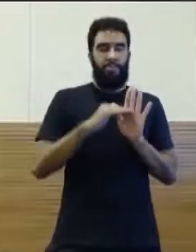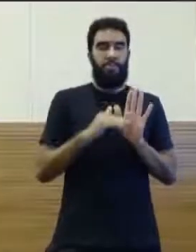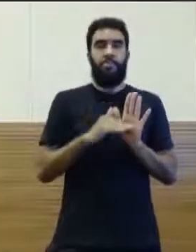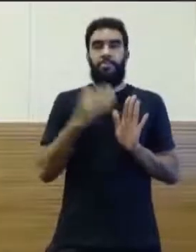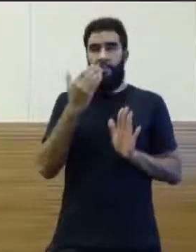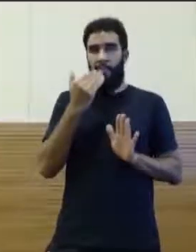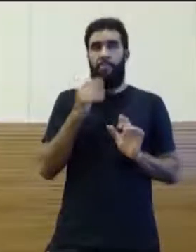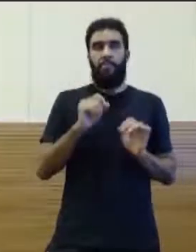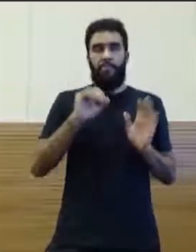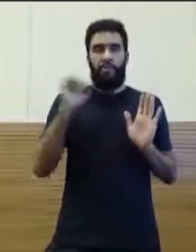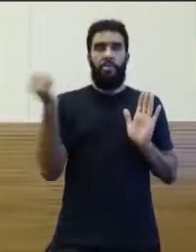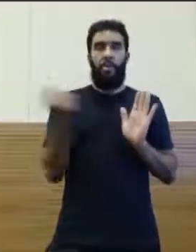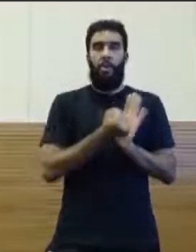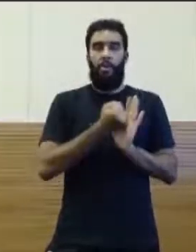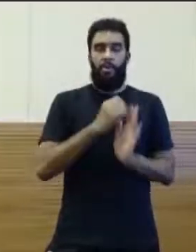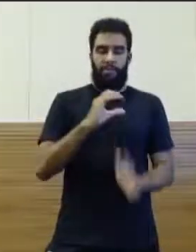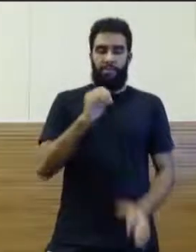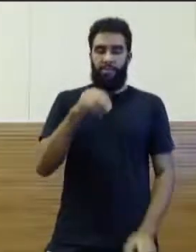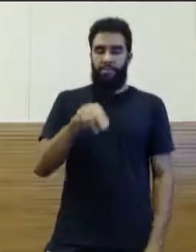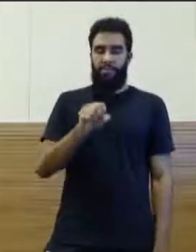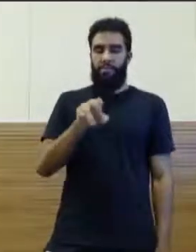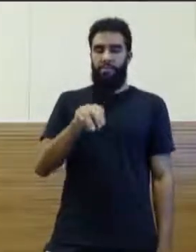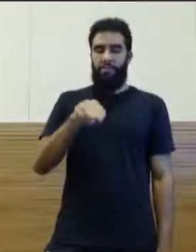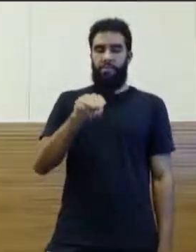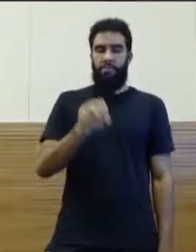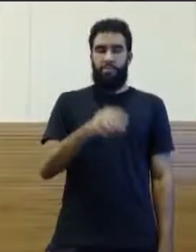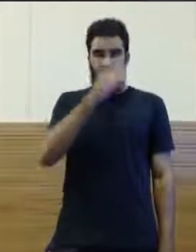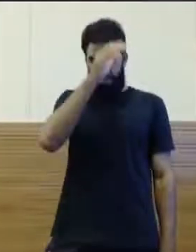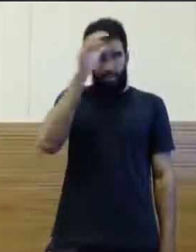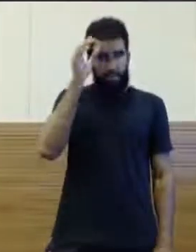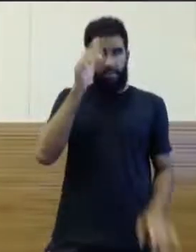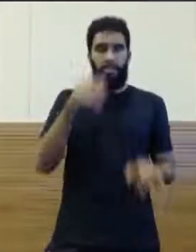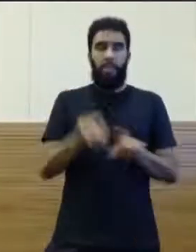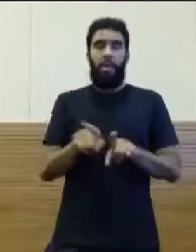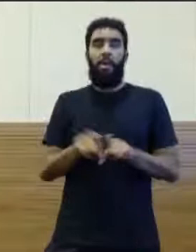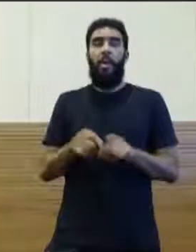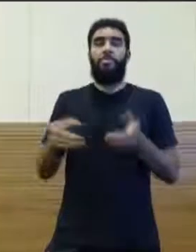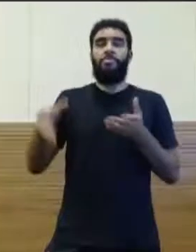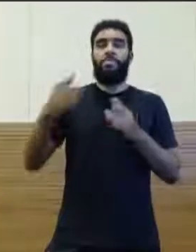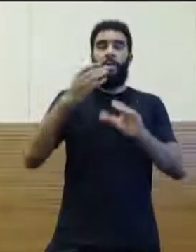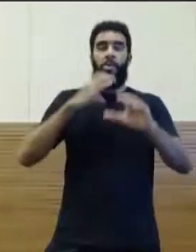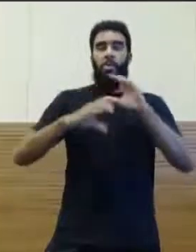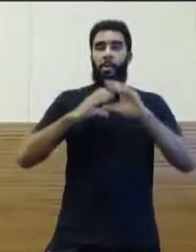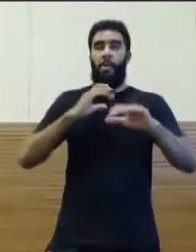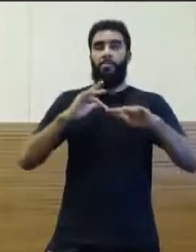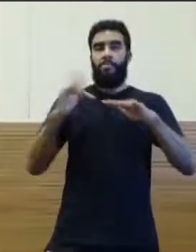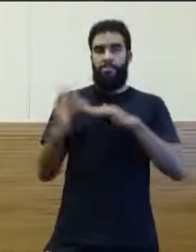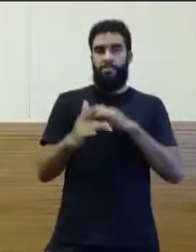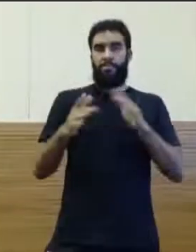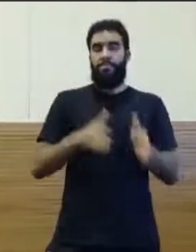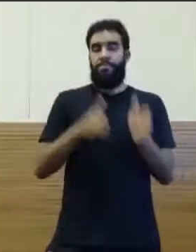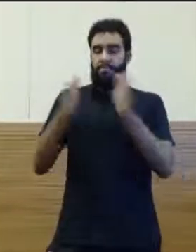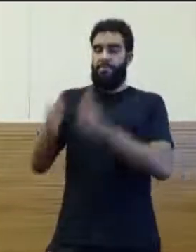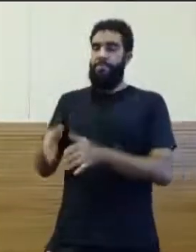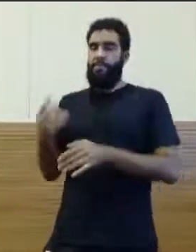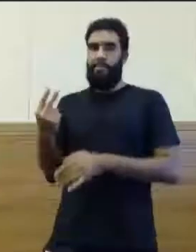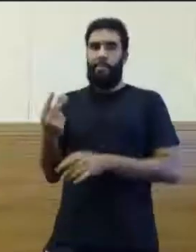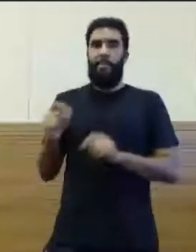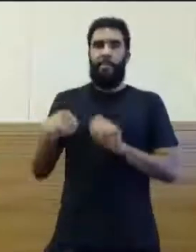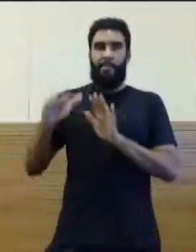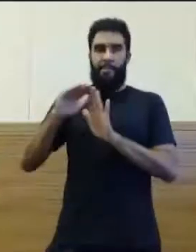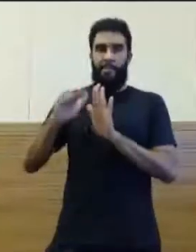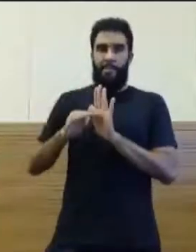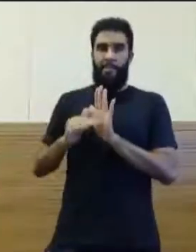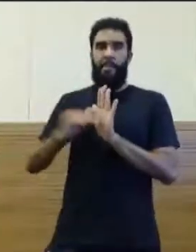the dietary guidelines, and also the socialization in the by means of